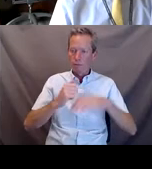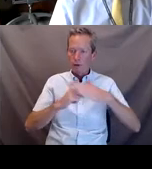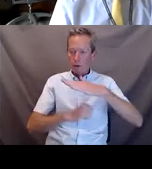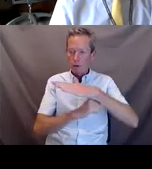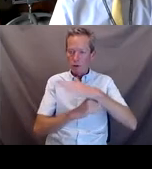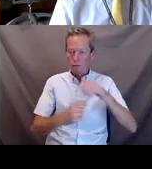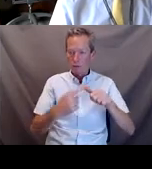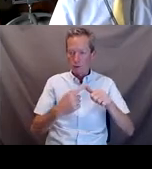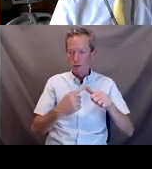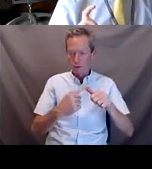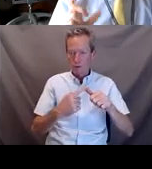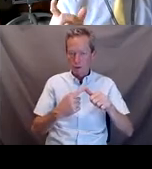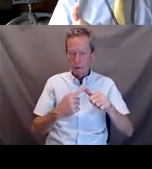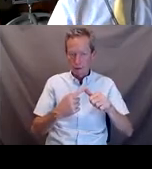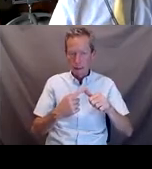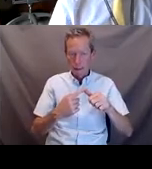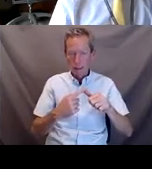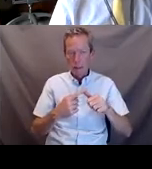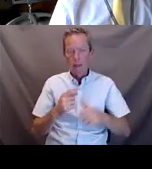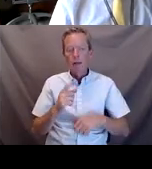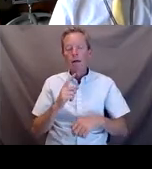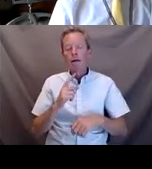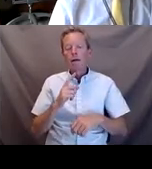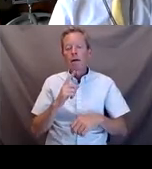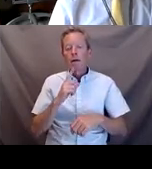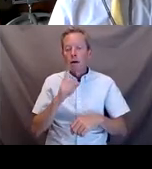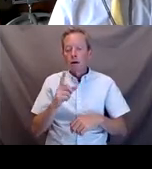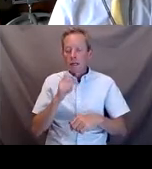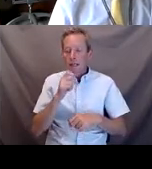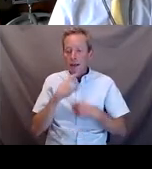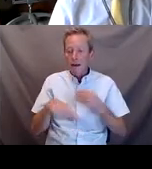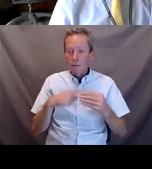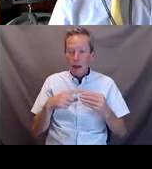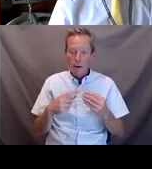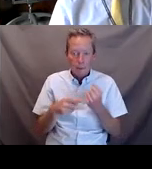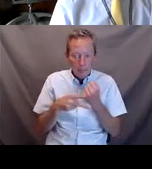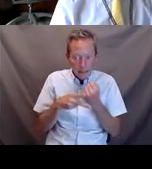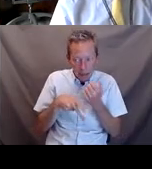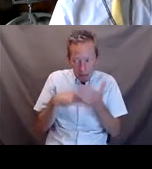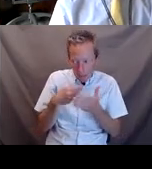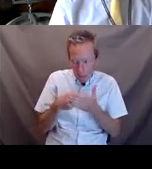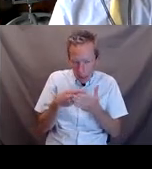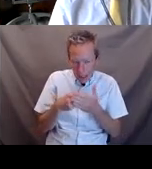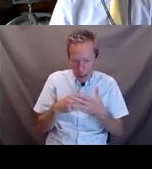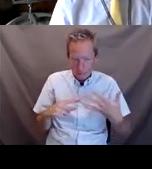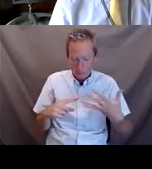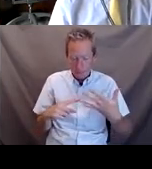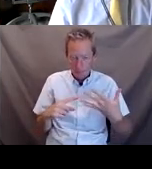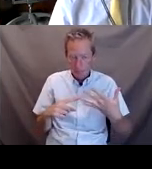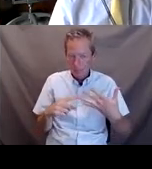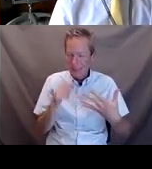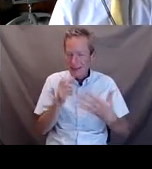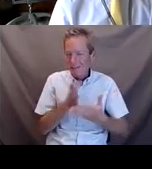do that successfully. And then ultimately, this isn't about savings and budget. This is not a budget savings